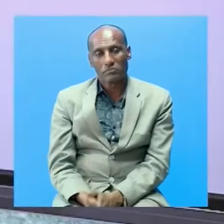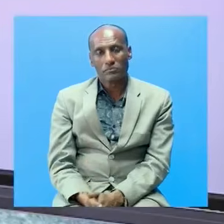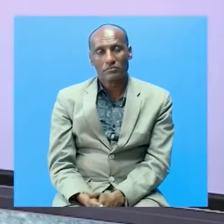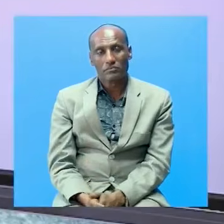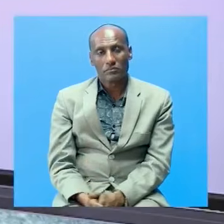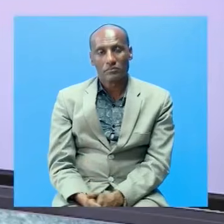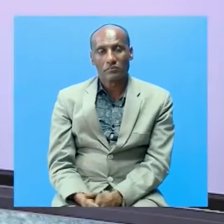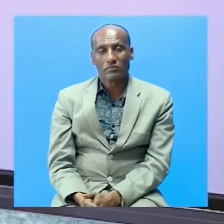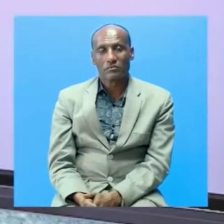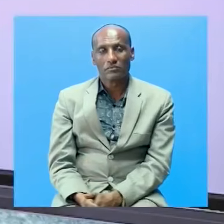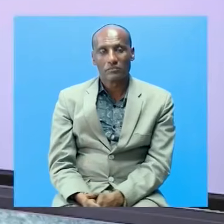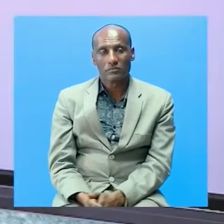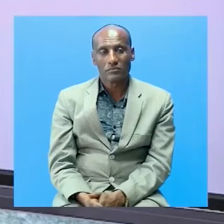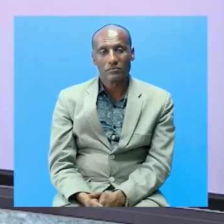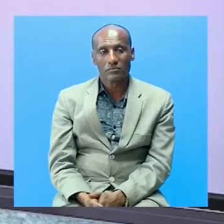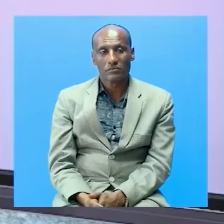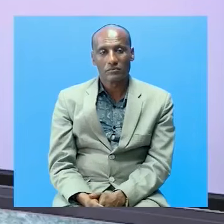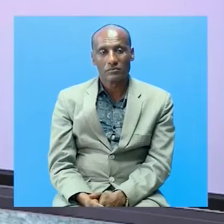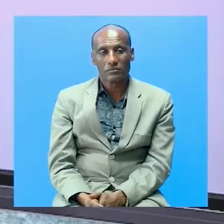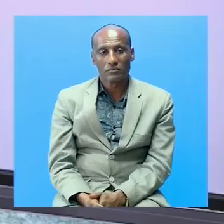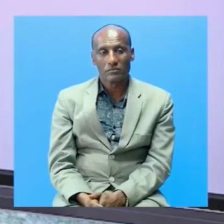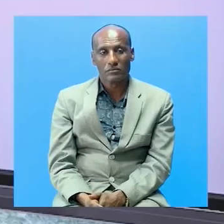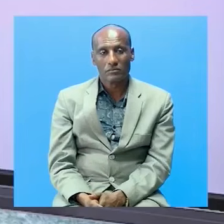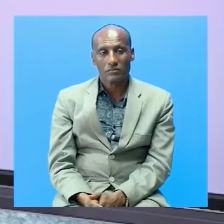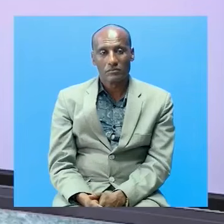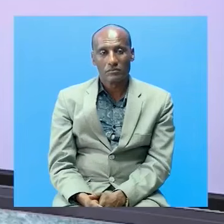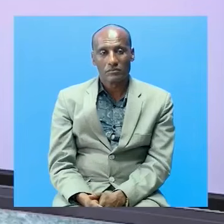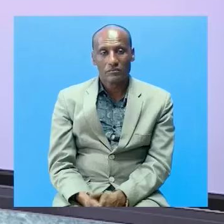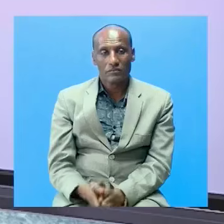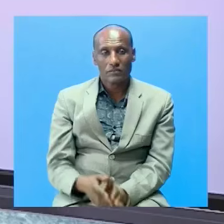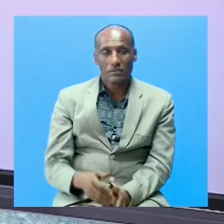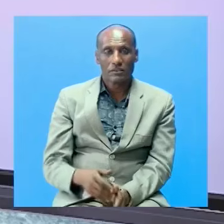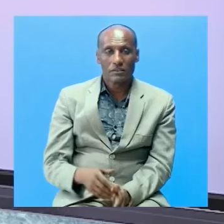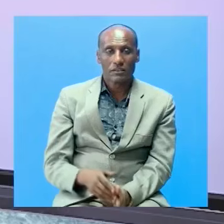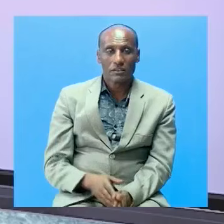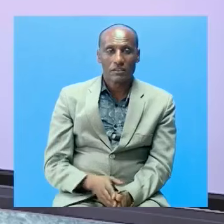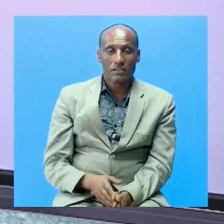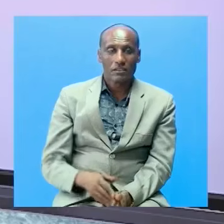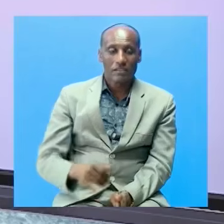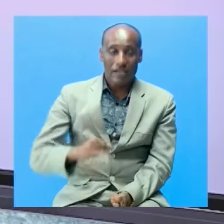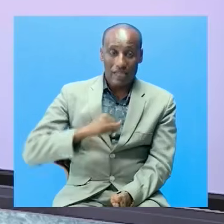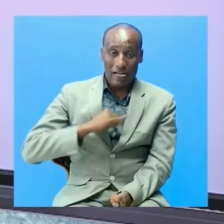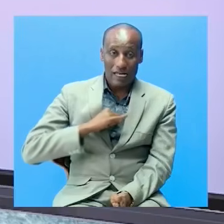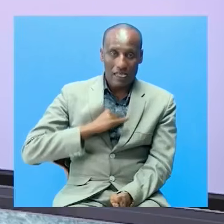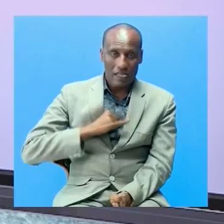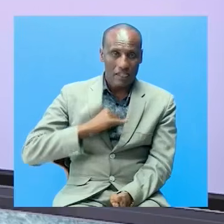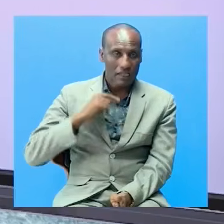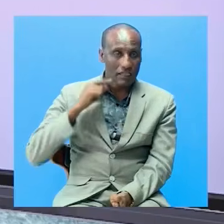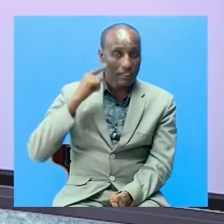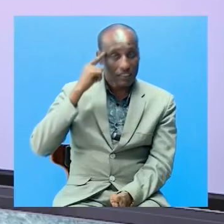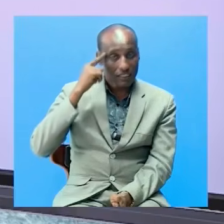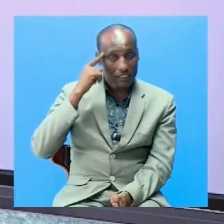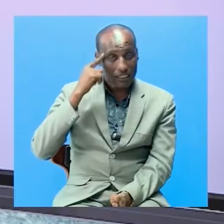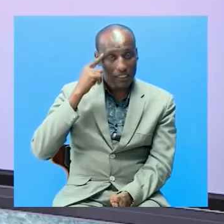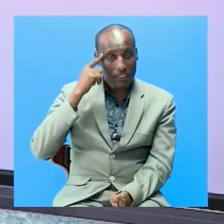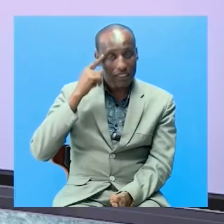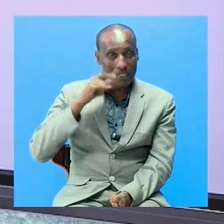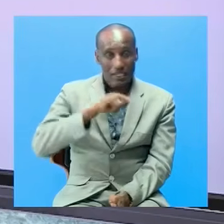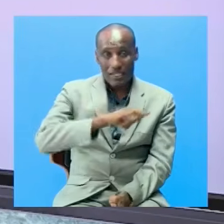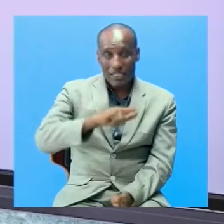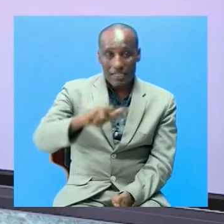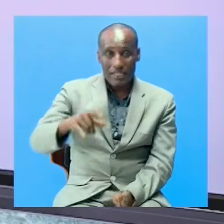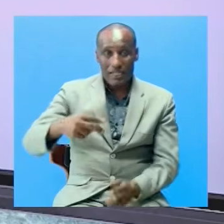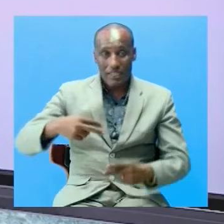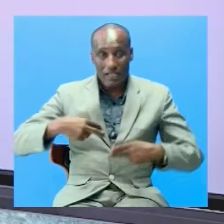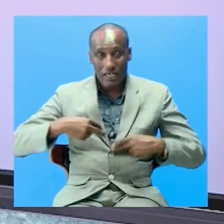Look at this sentence. They blank call us now or later. I think they have our number. What did he say at